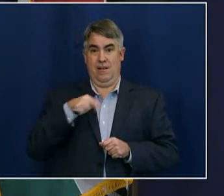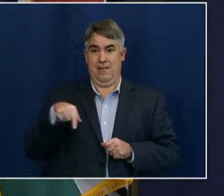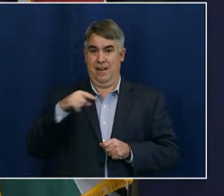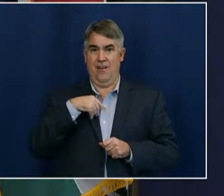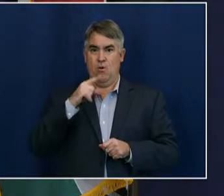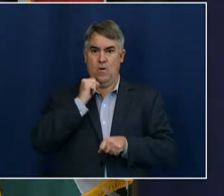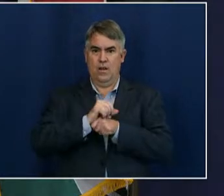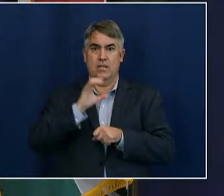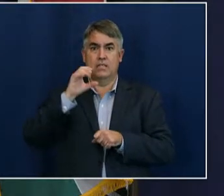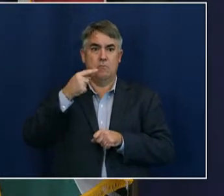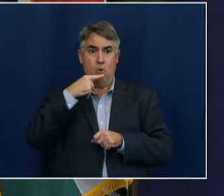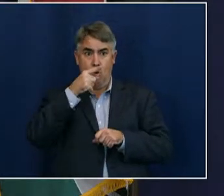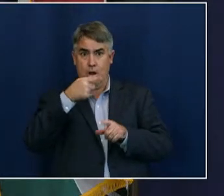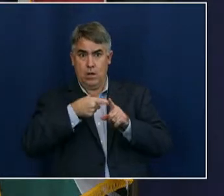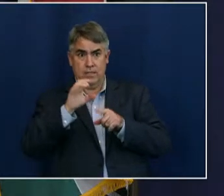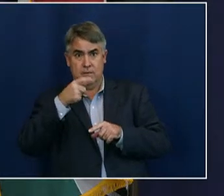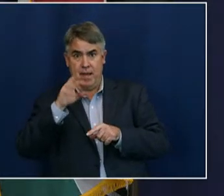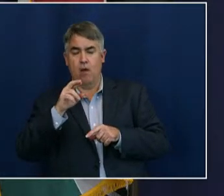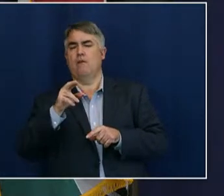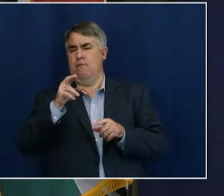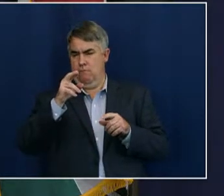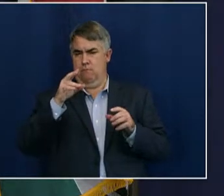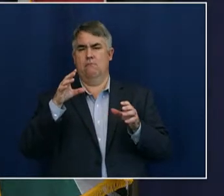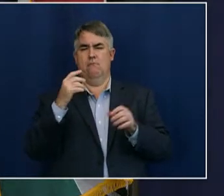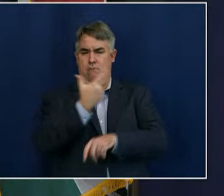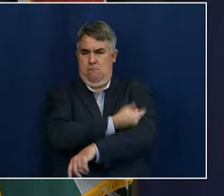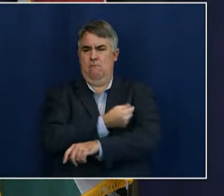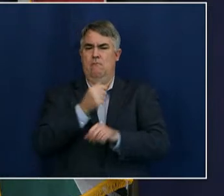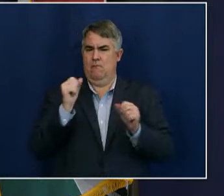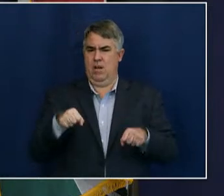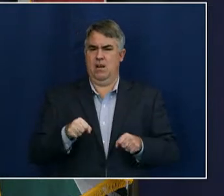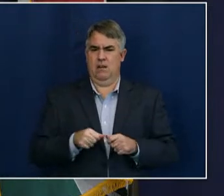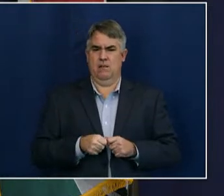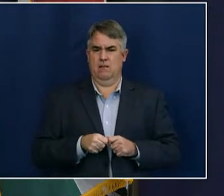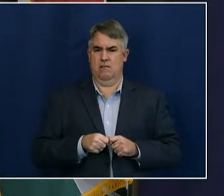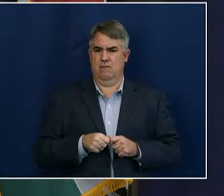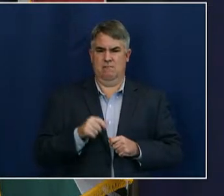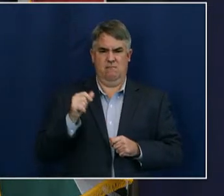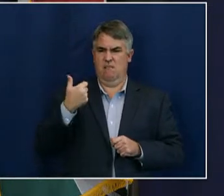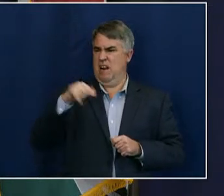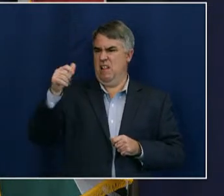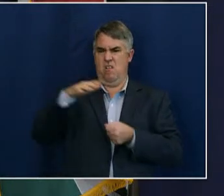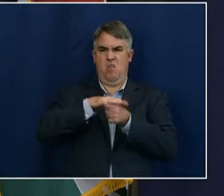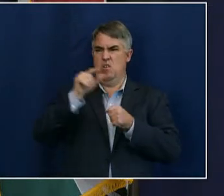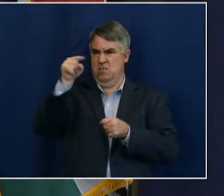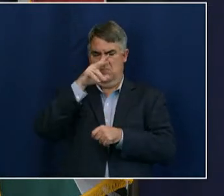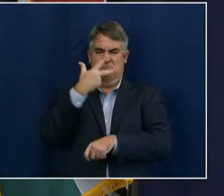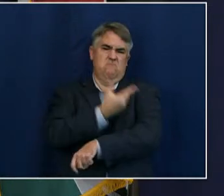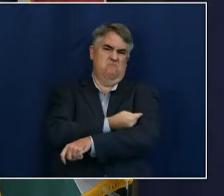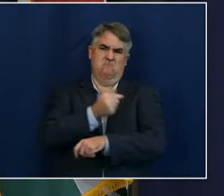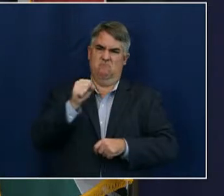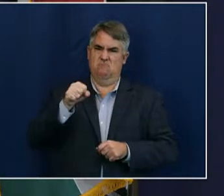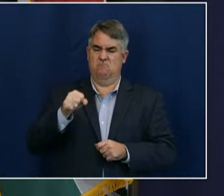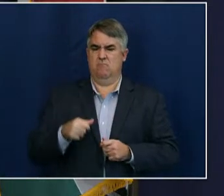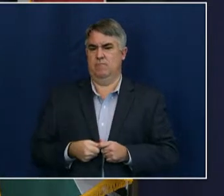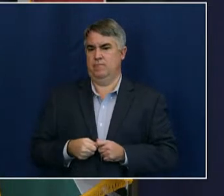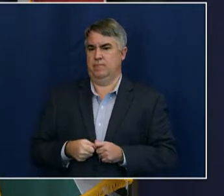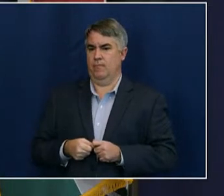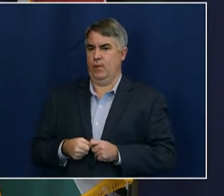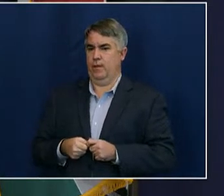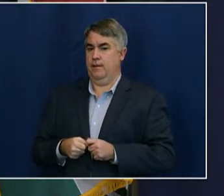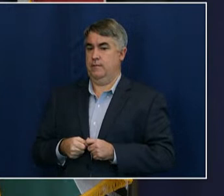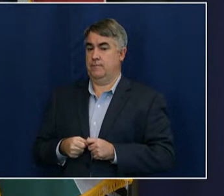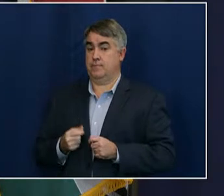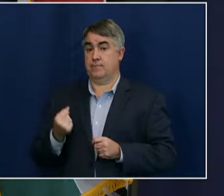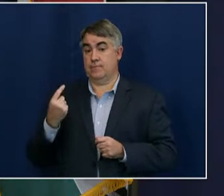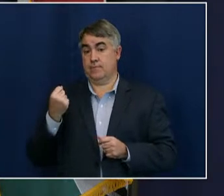already been vaccinated, and if they have not, they should be vaccinated at any of the locations that have been shared with you today. And then we will open it up to